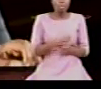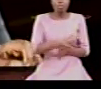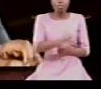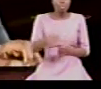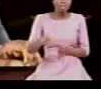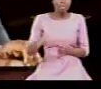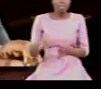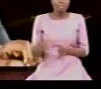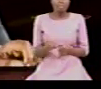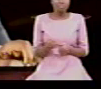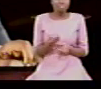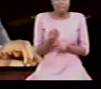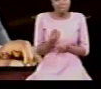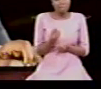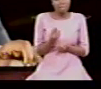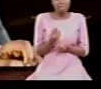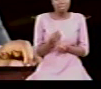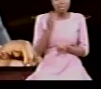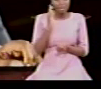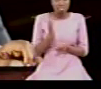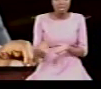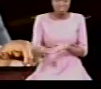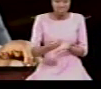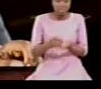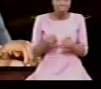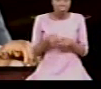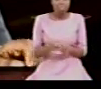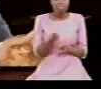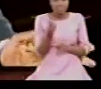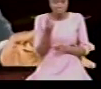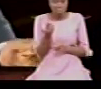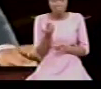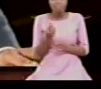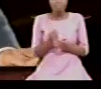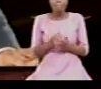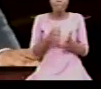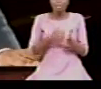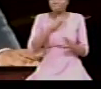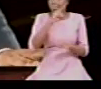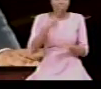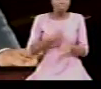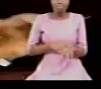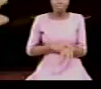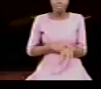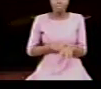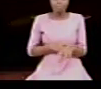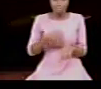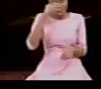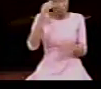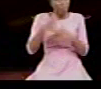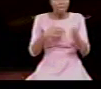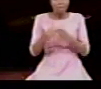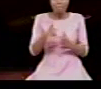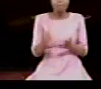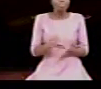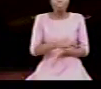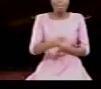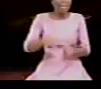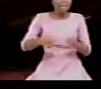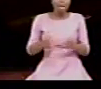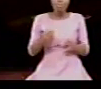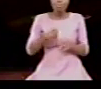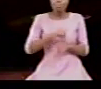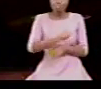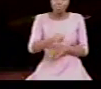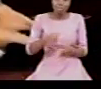sparingly shall reap also sparingly. It's natural. Whatever you sow, anyhow you sow it,